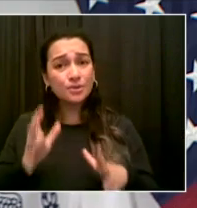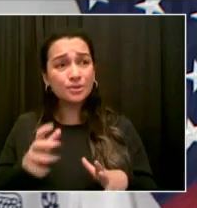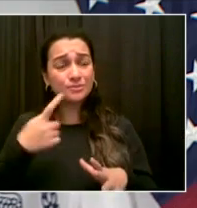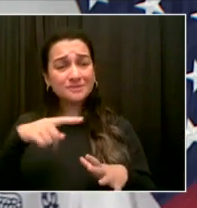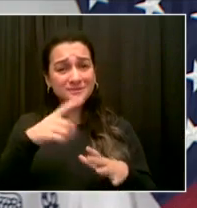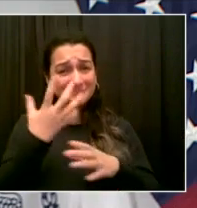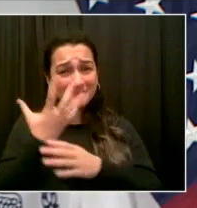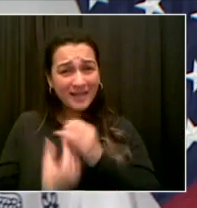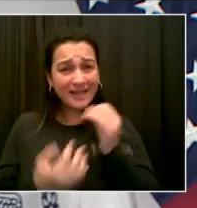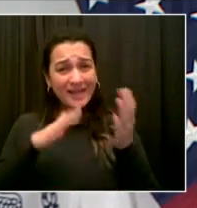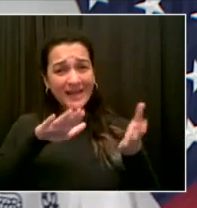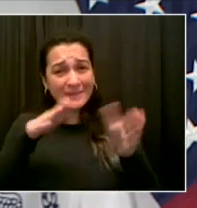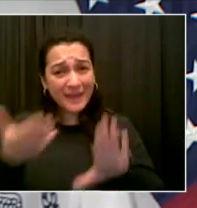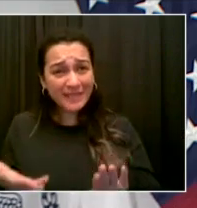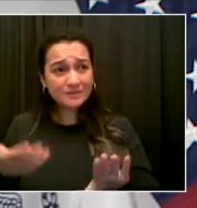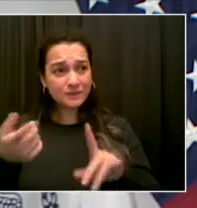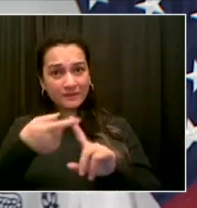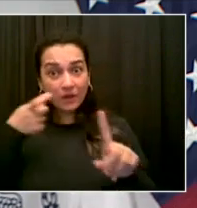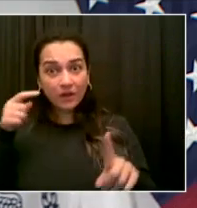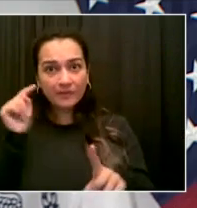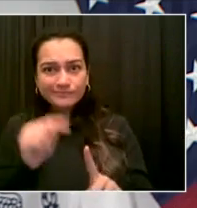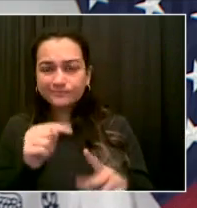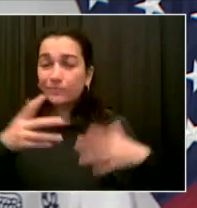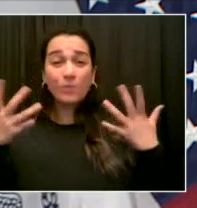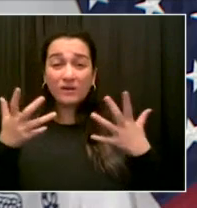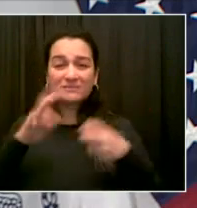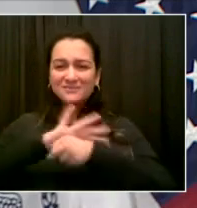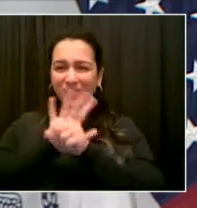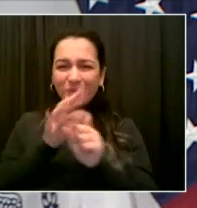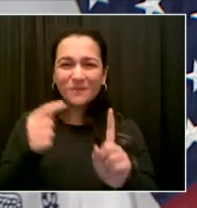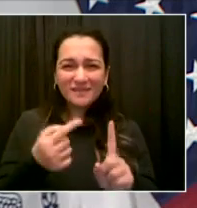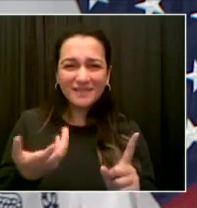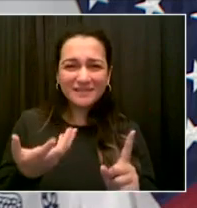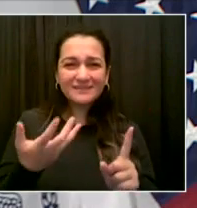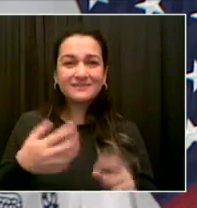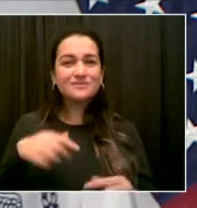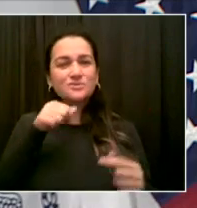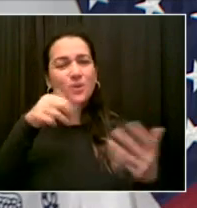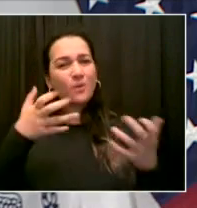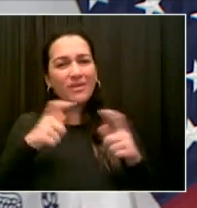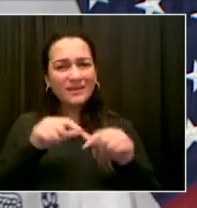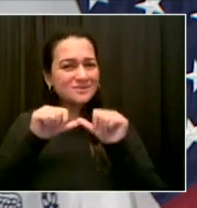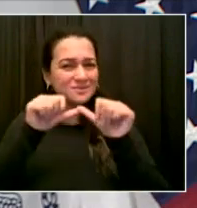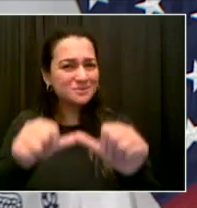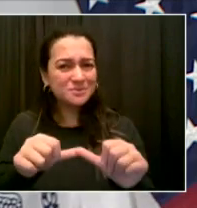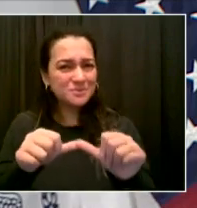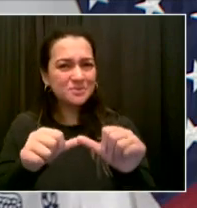one of the ones we own. We'll get you the facts. Obviously, a lot of our workers are in buildings that are city-owned.